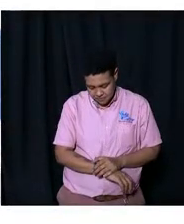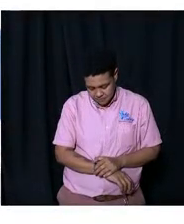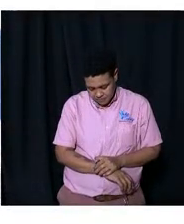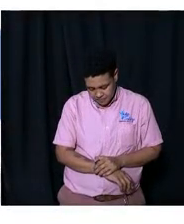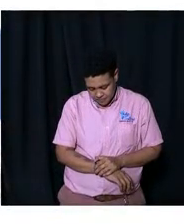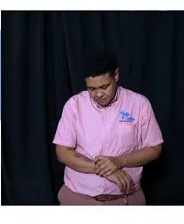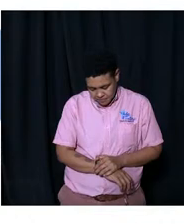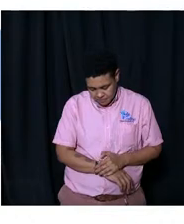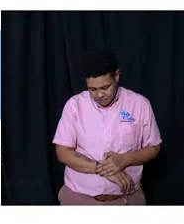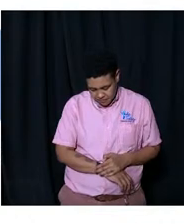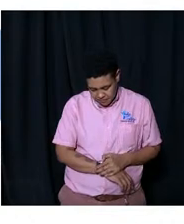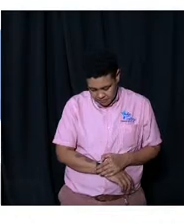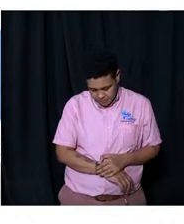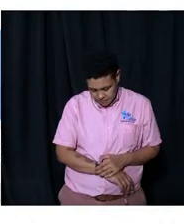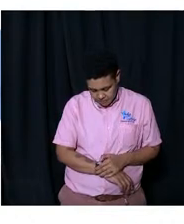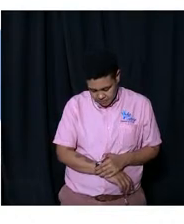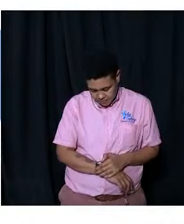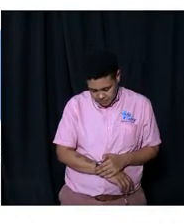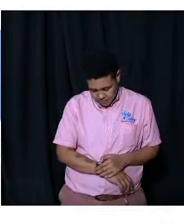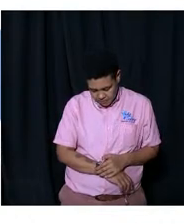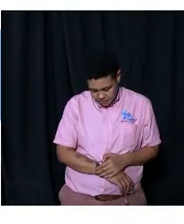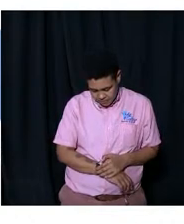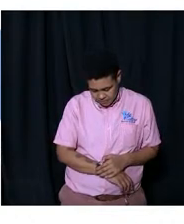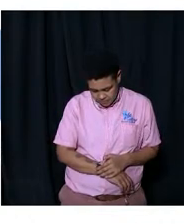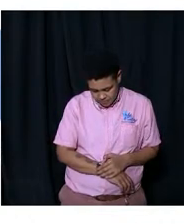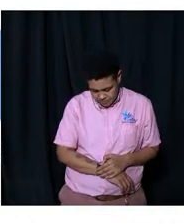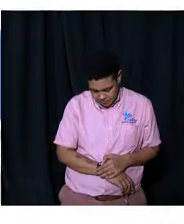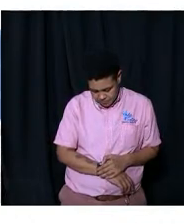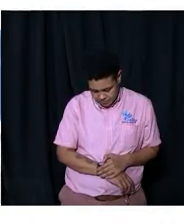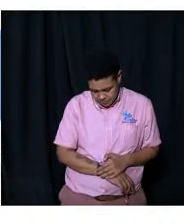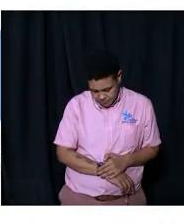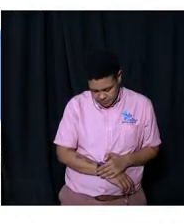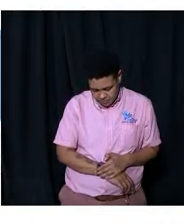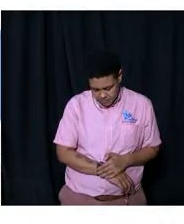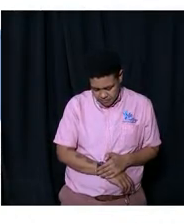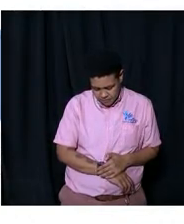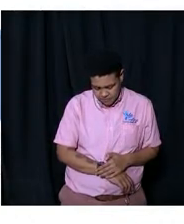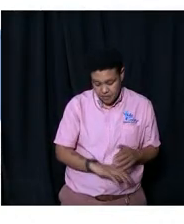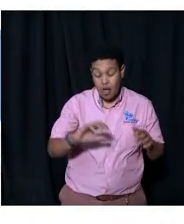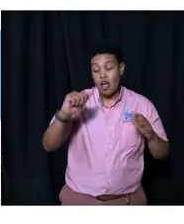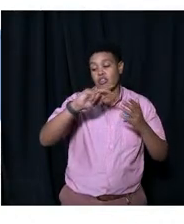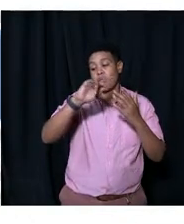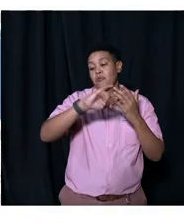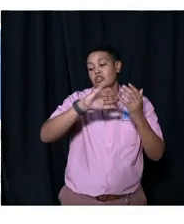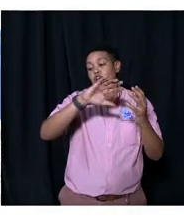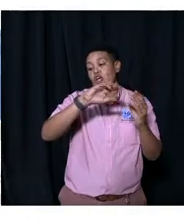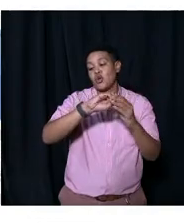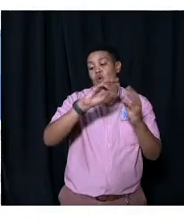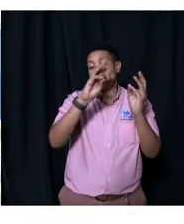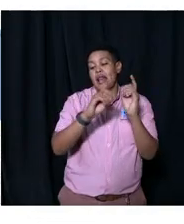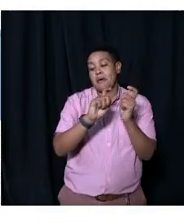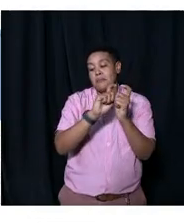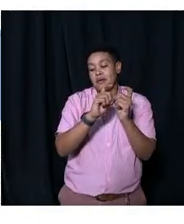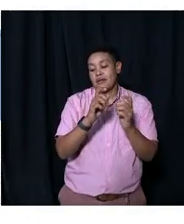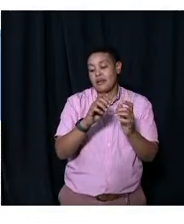Other projects include the Climate Action Enhancement Package program or activities, which was used